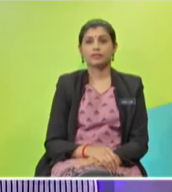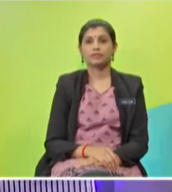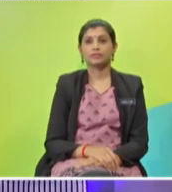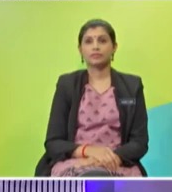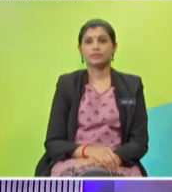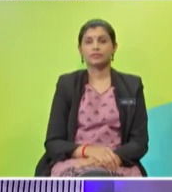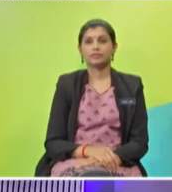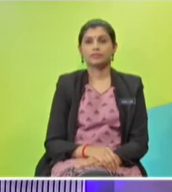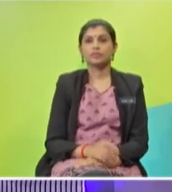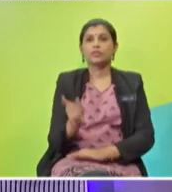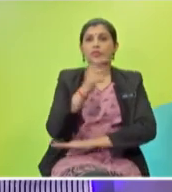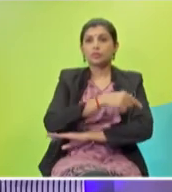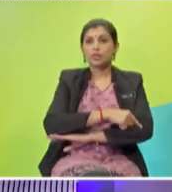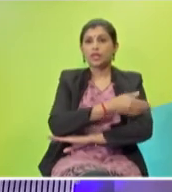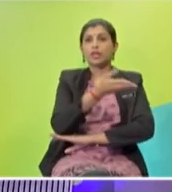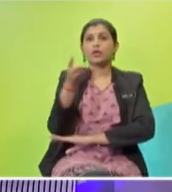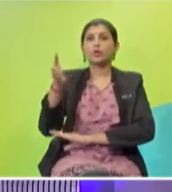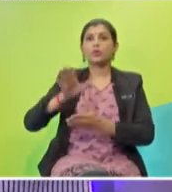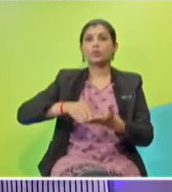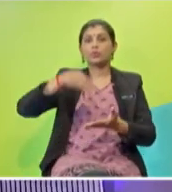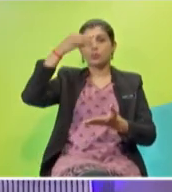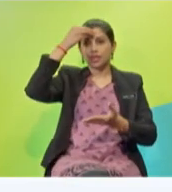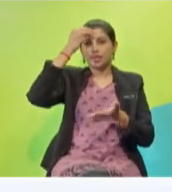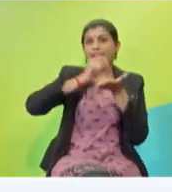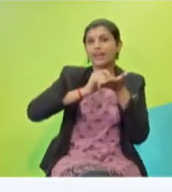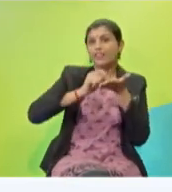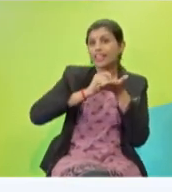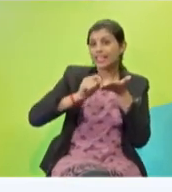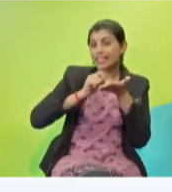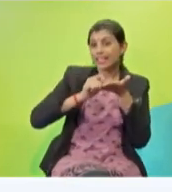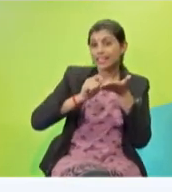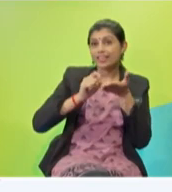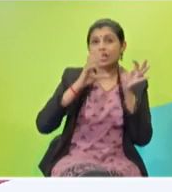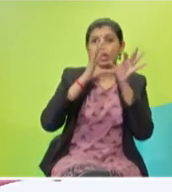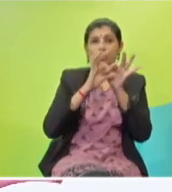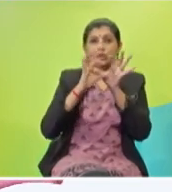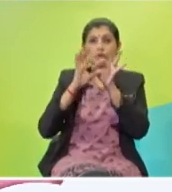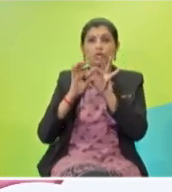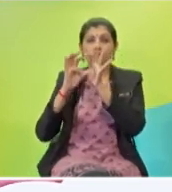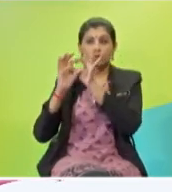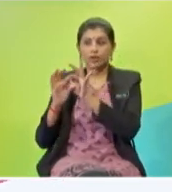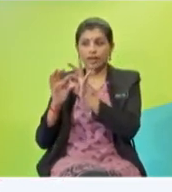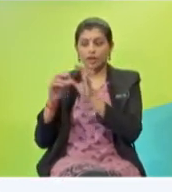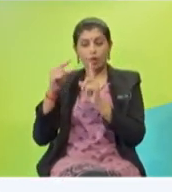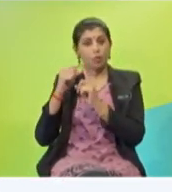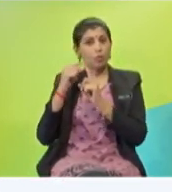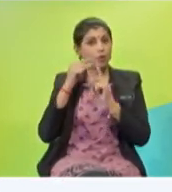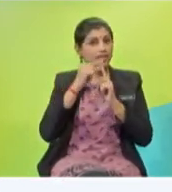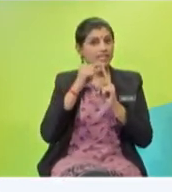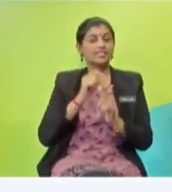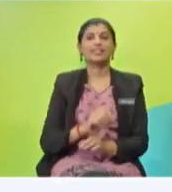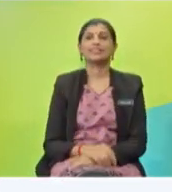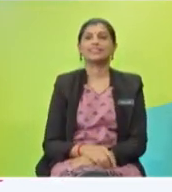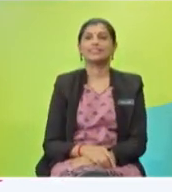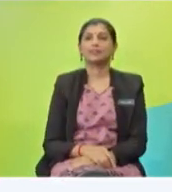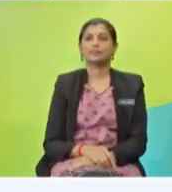are focusing on writing. So, we are going to connect words and phrases using basic coordinating conjunctions. And we are going to